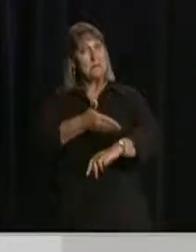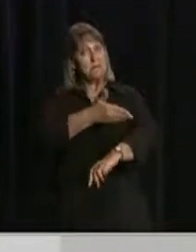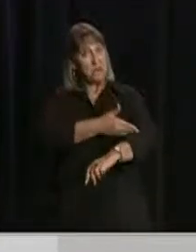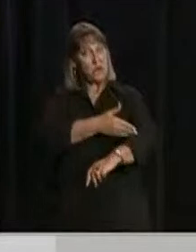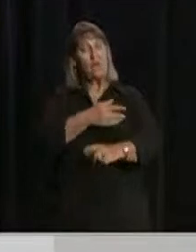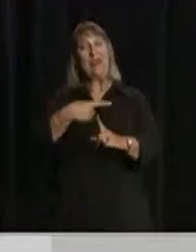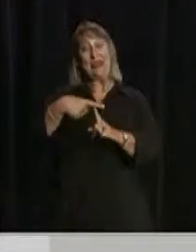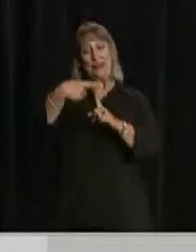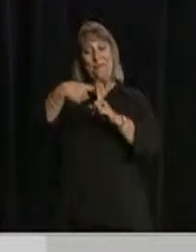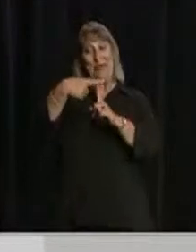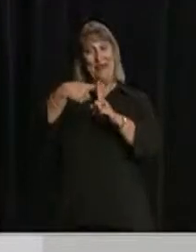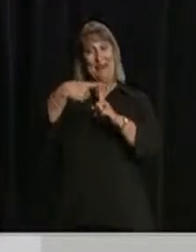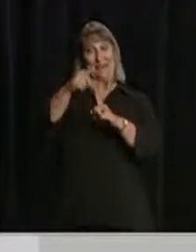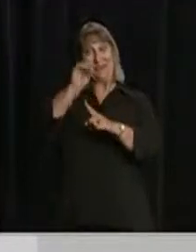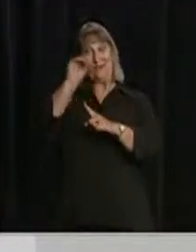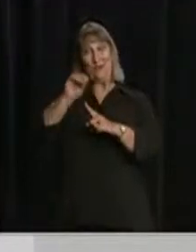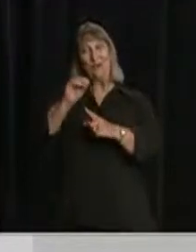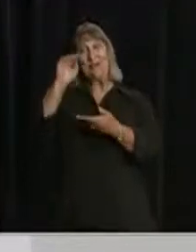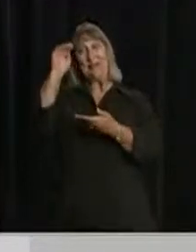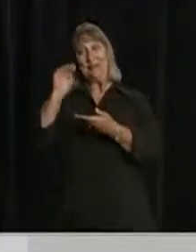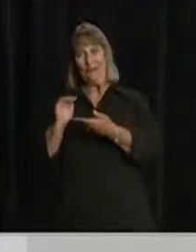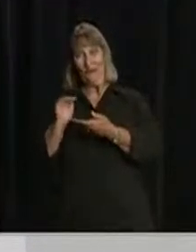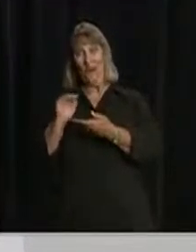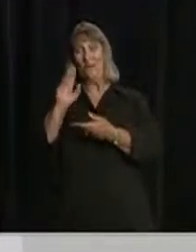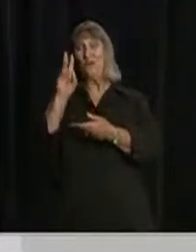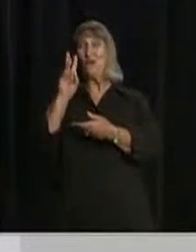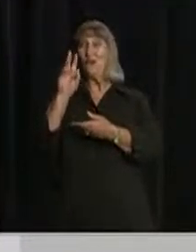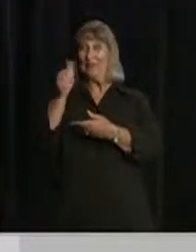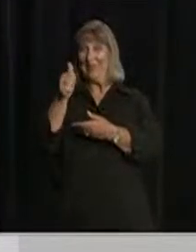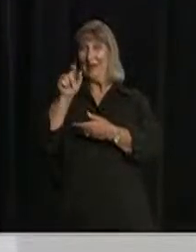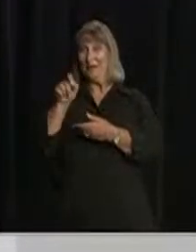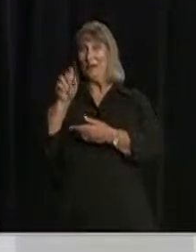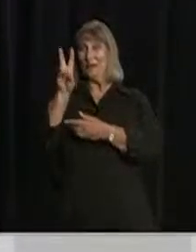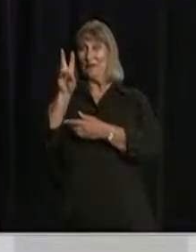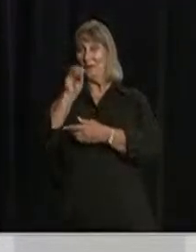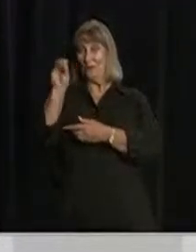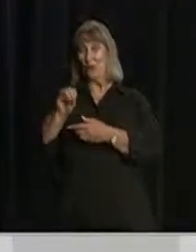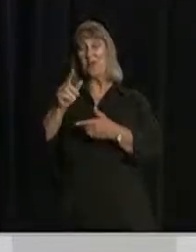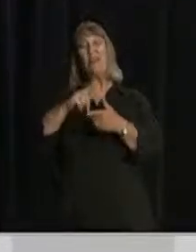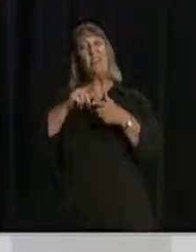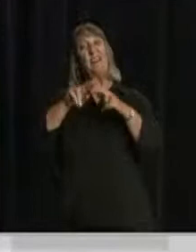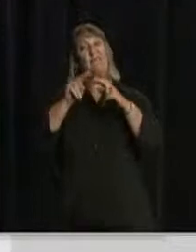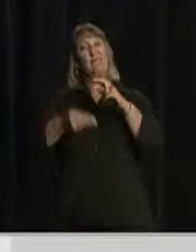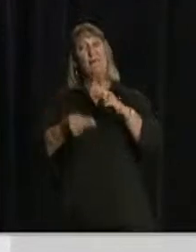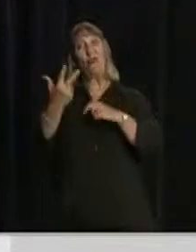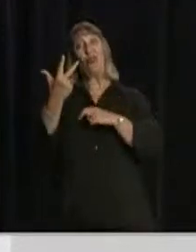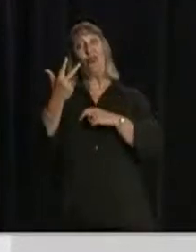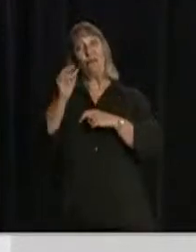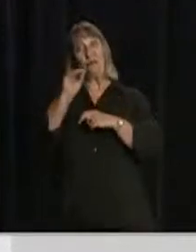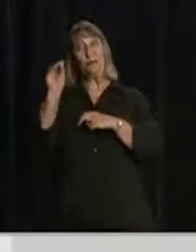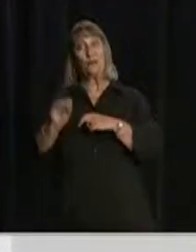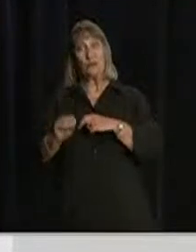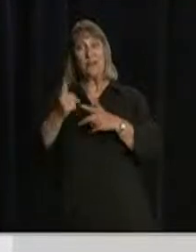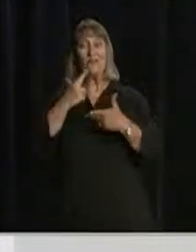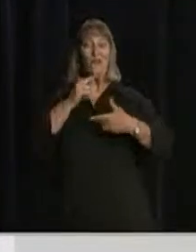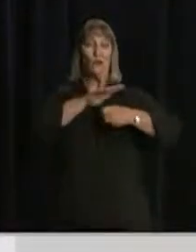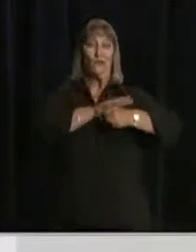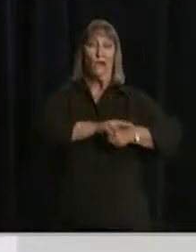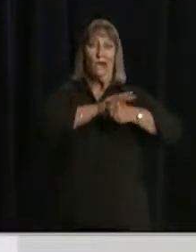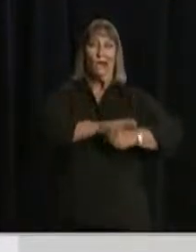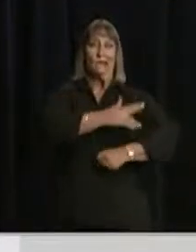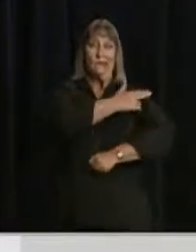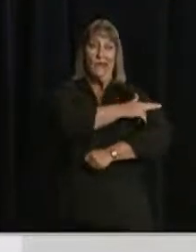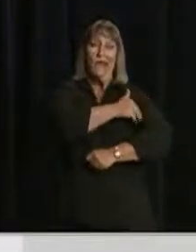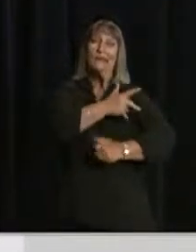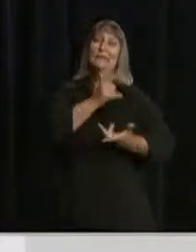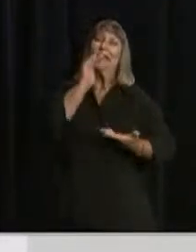to 10.6%. That's a 3 percentage point decrease. The hospital stress score has improved slightly, but remains higher